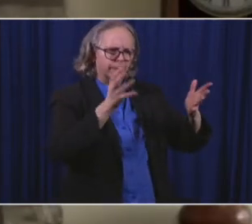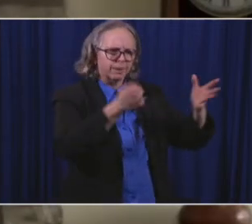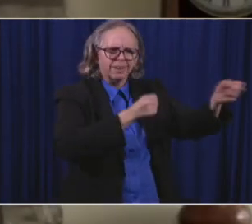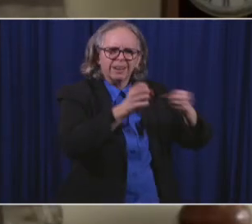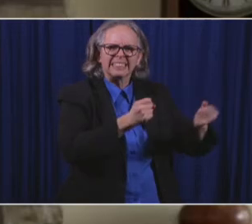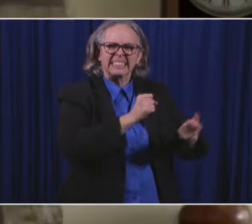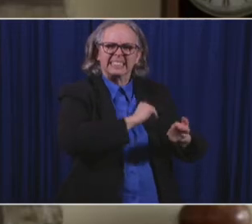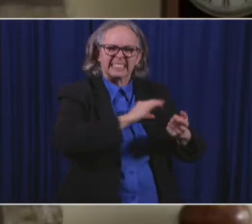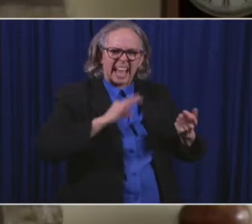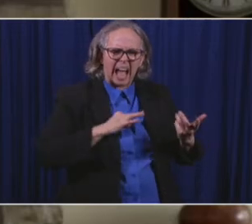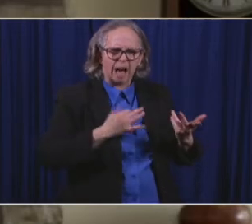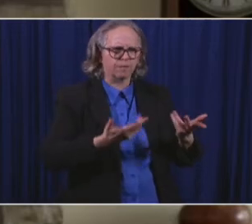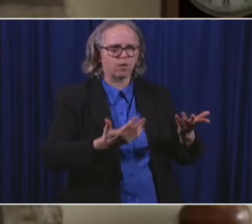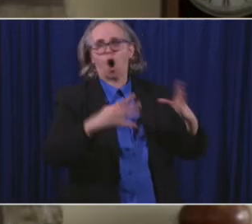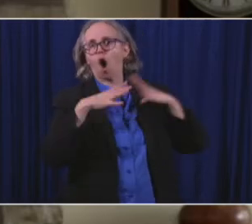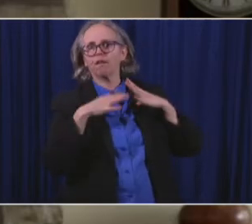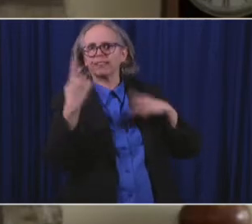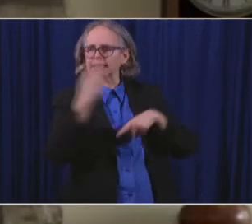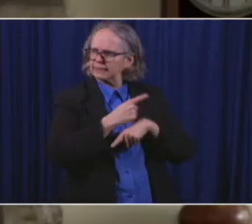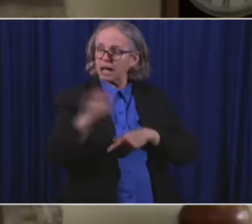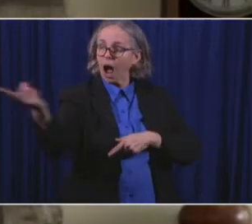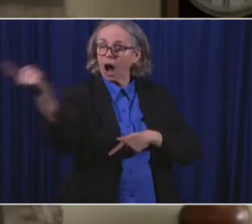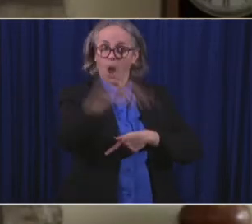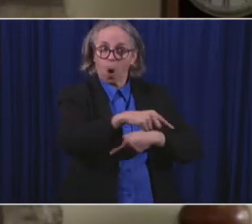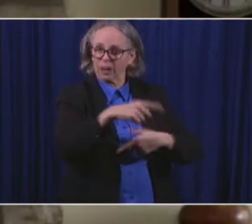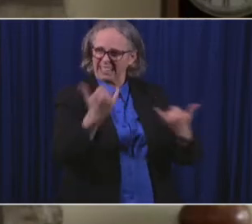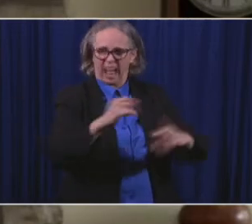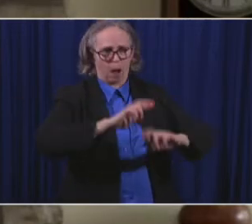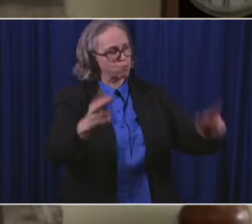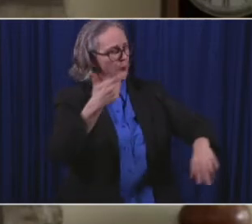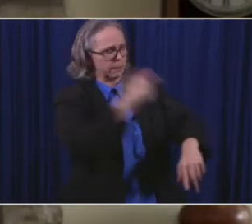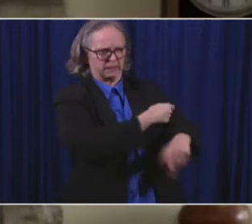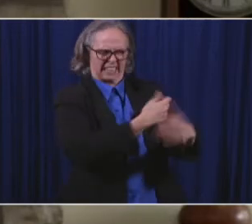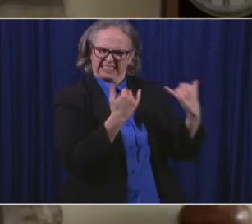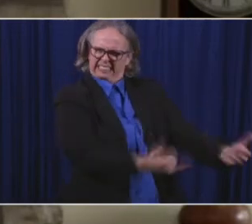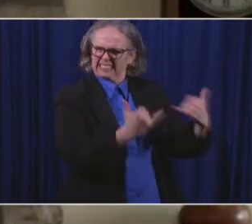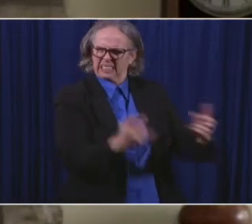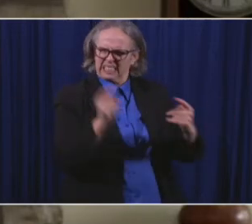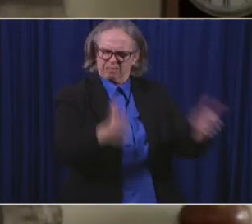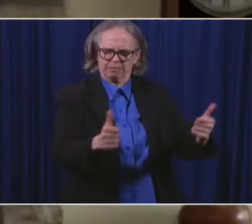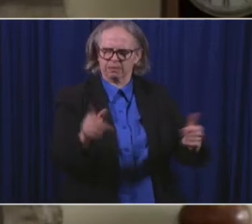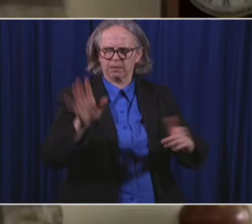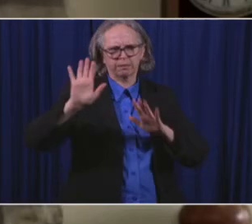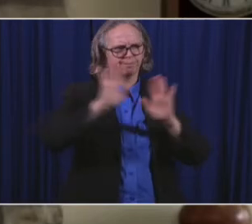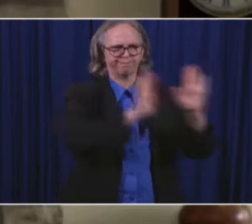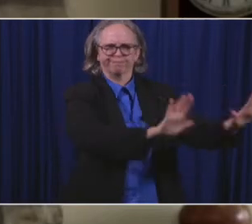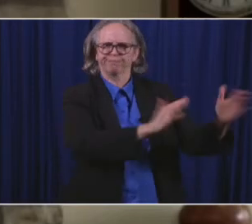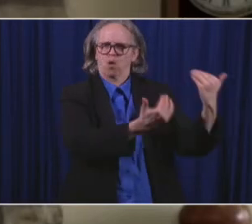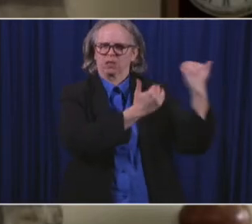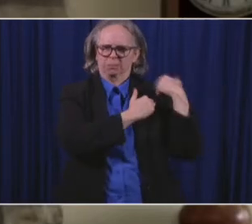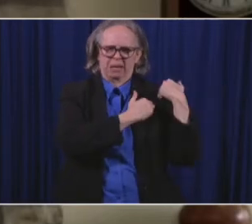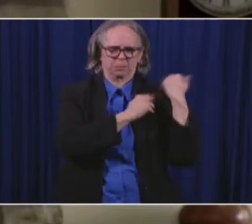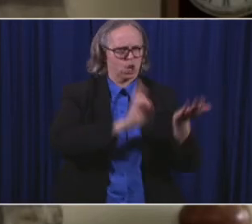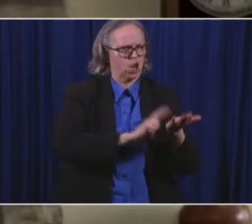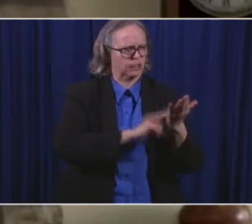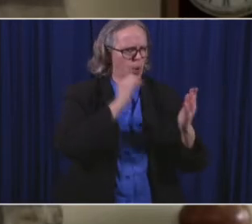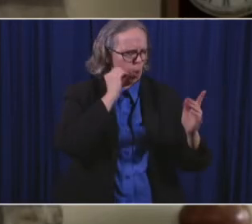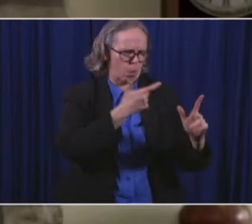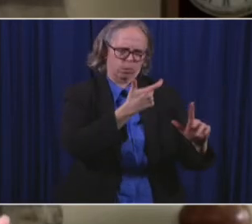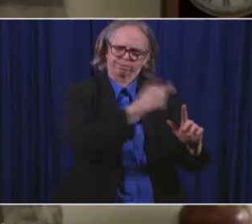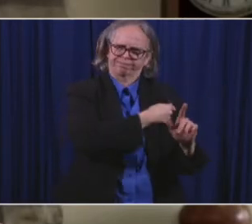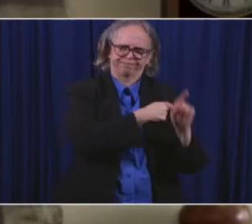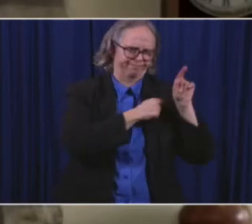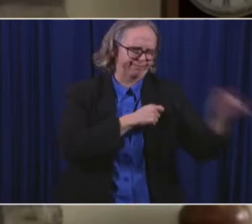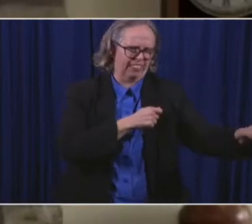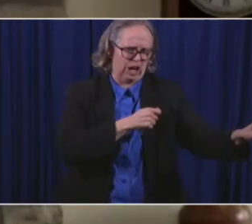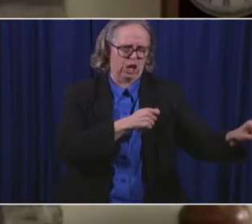this out quickly and safely, one stop there is what's needed. Now they'll have to go